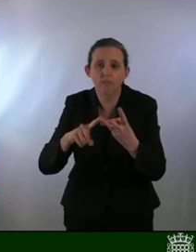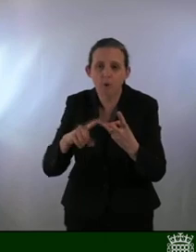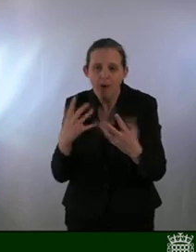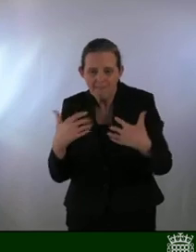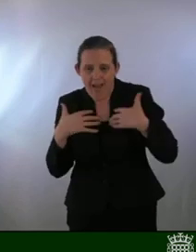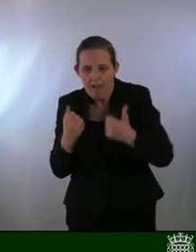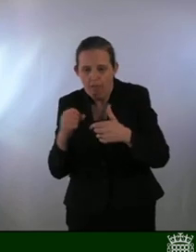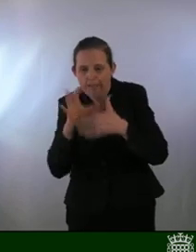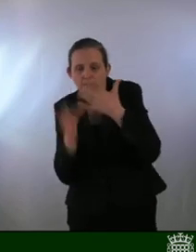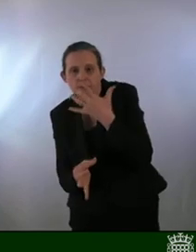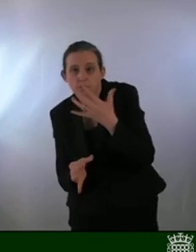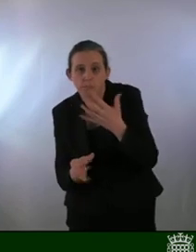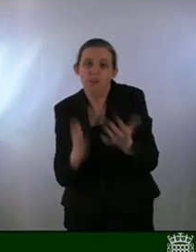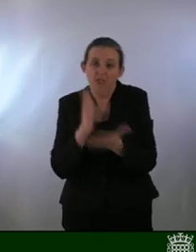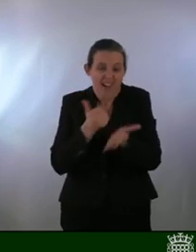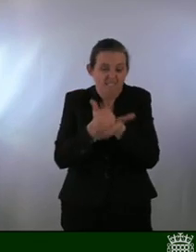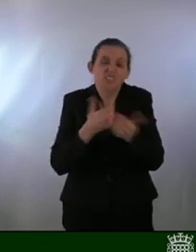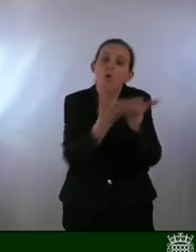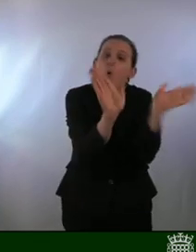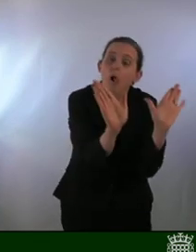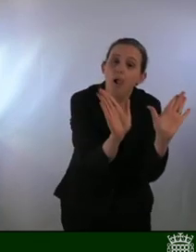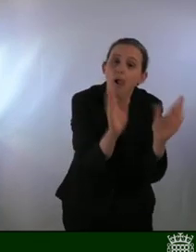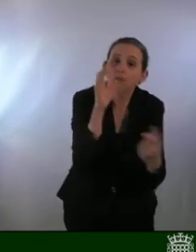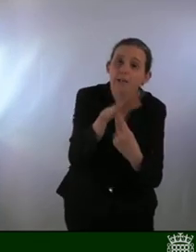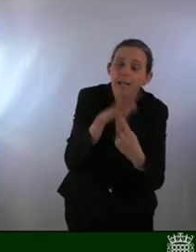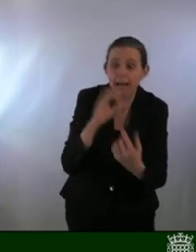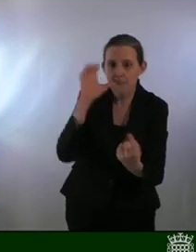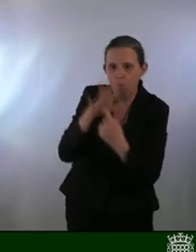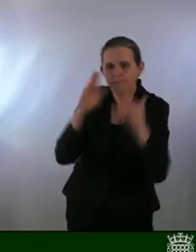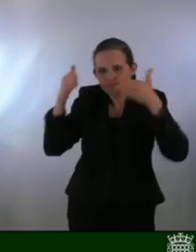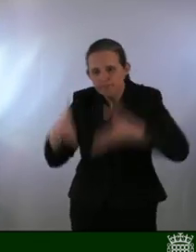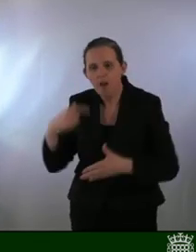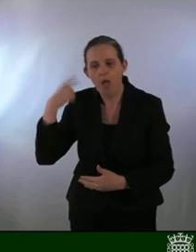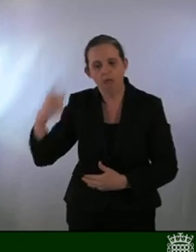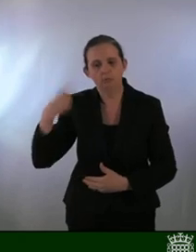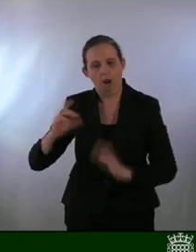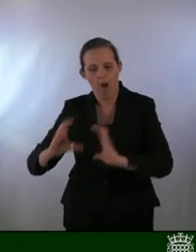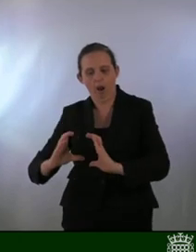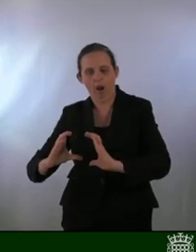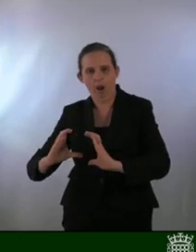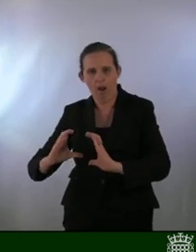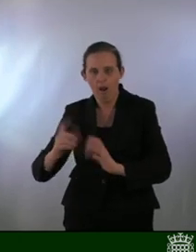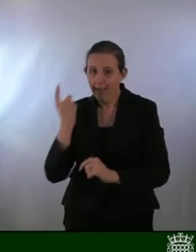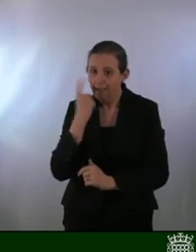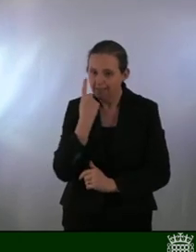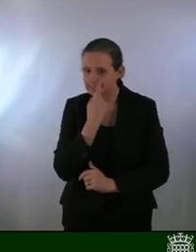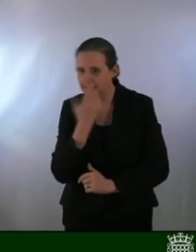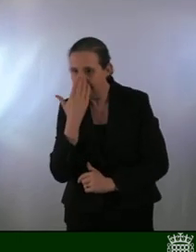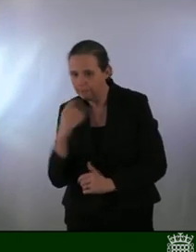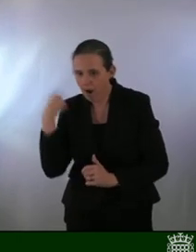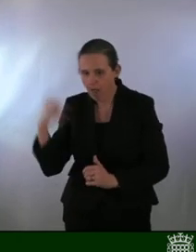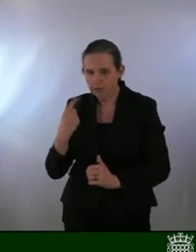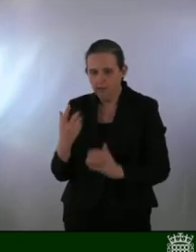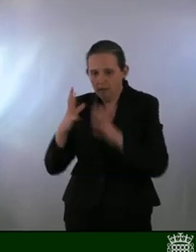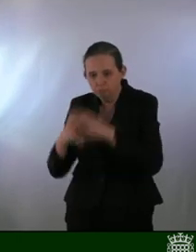health conditions. It's especially true of London, which the evidence suggests is several weeks ahead of the rest of